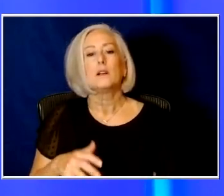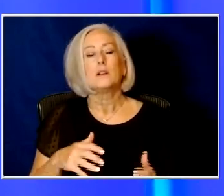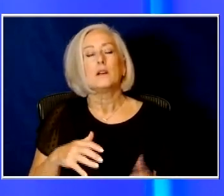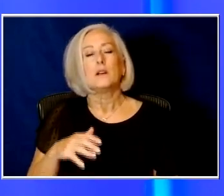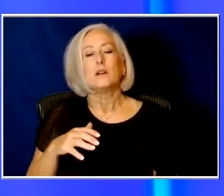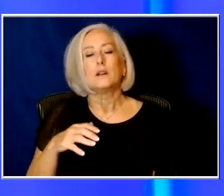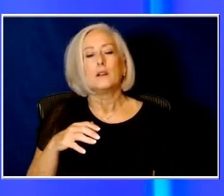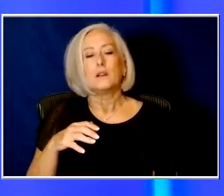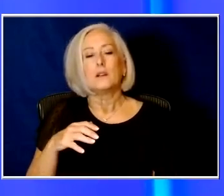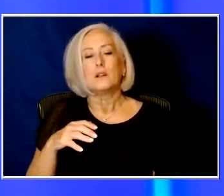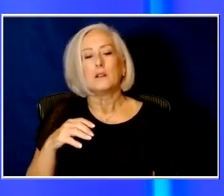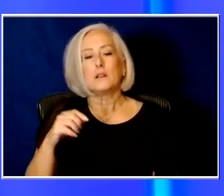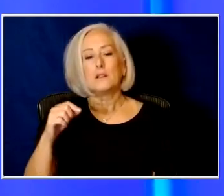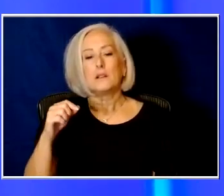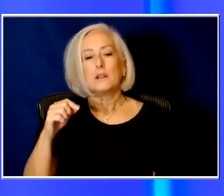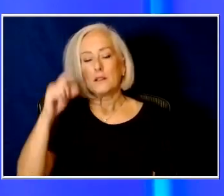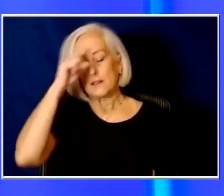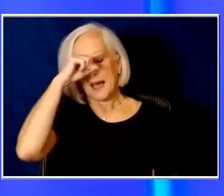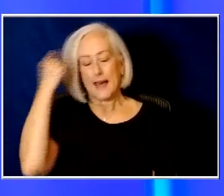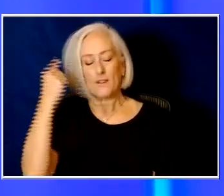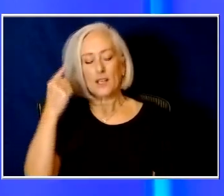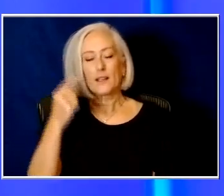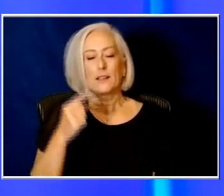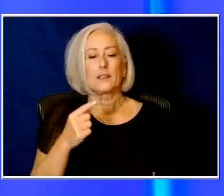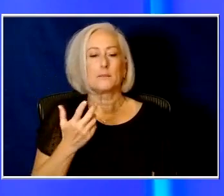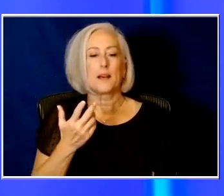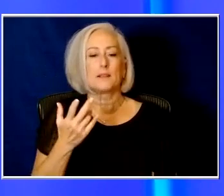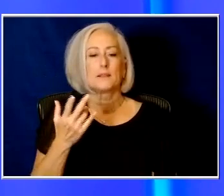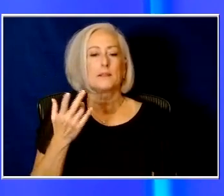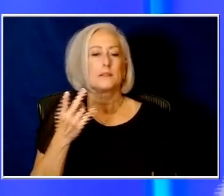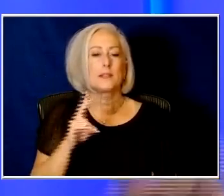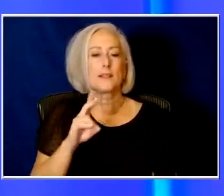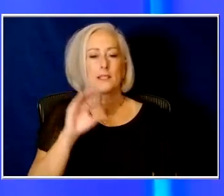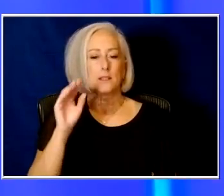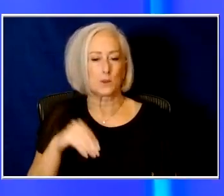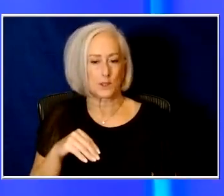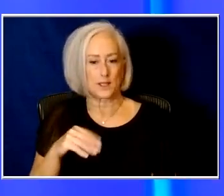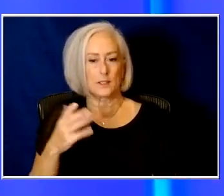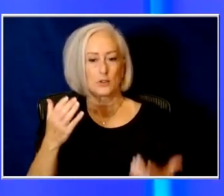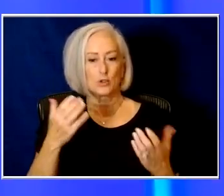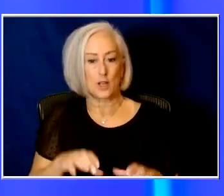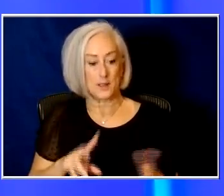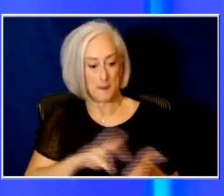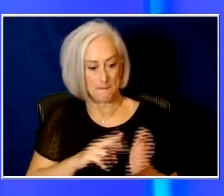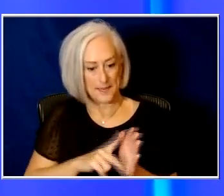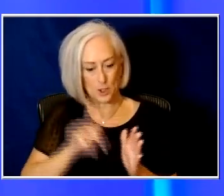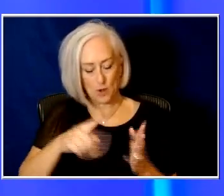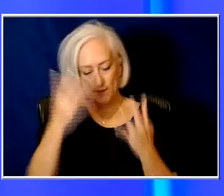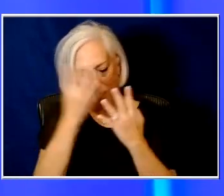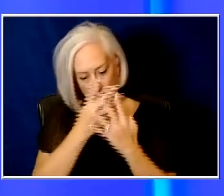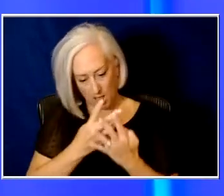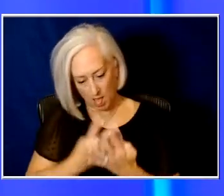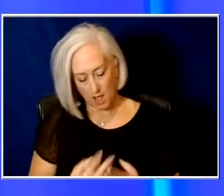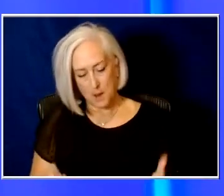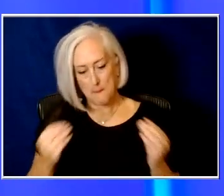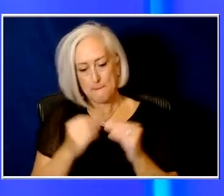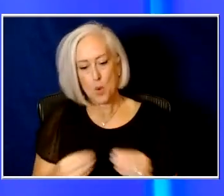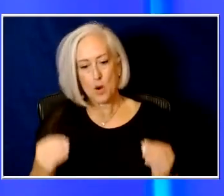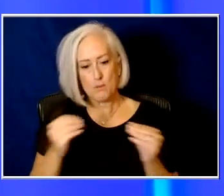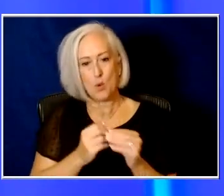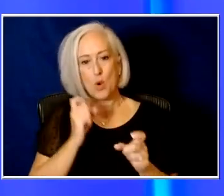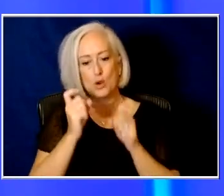finding a match. So what that basically means is that you have to screen a lot more donors to be able to find a match for somebody